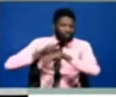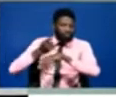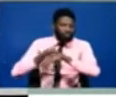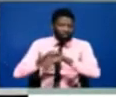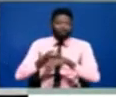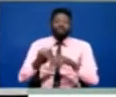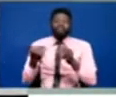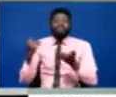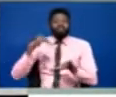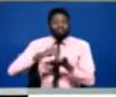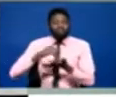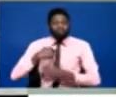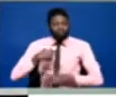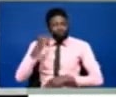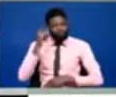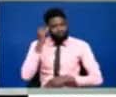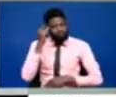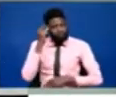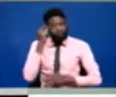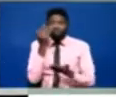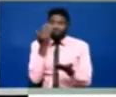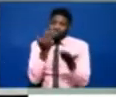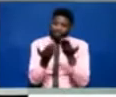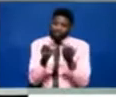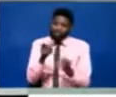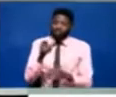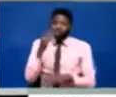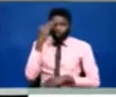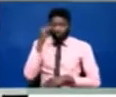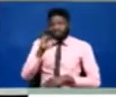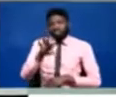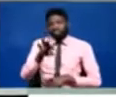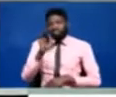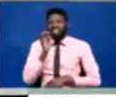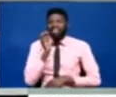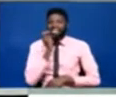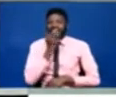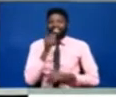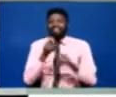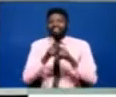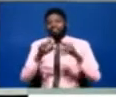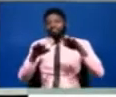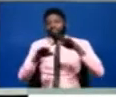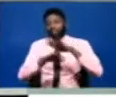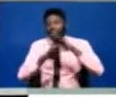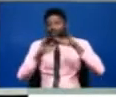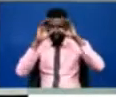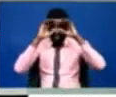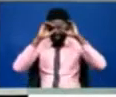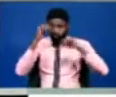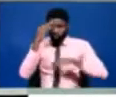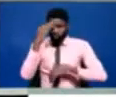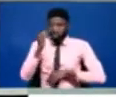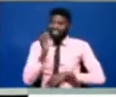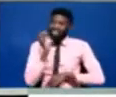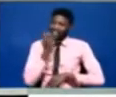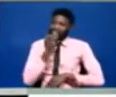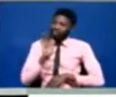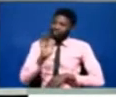always thought that that's why he took Gachagua as his learning mate. Mm. Because maybe Gachagua received him very